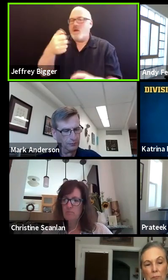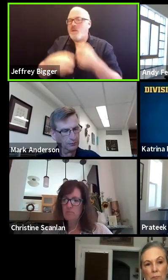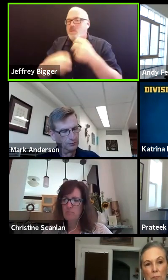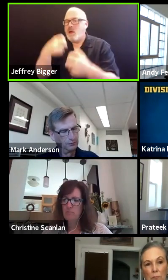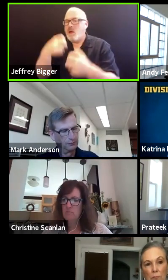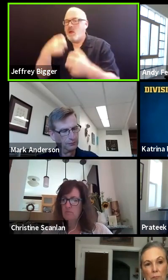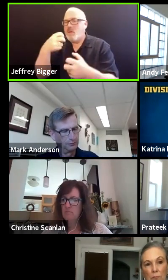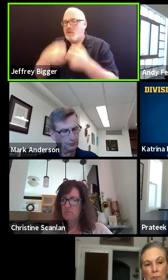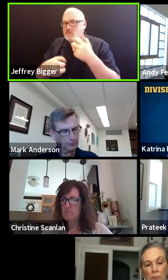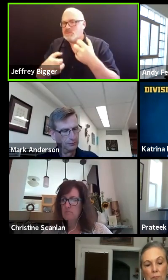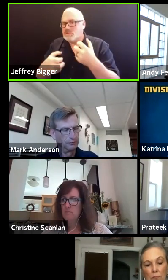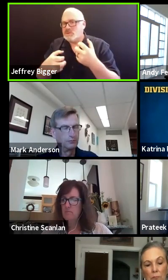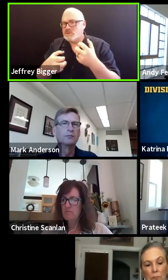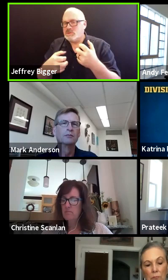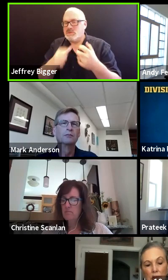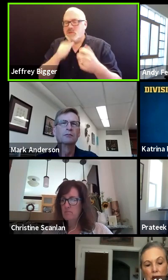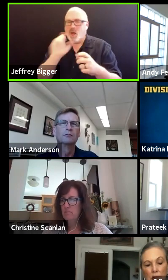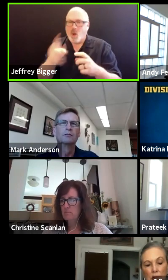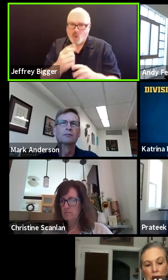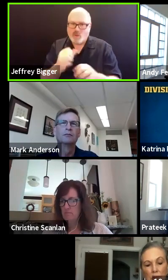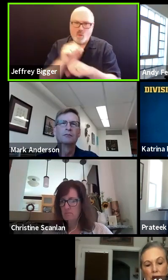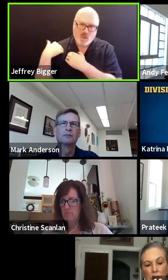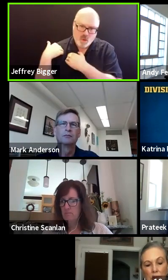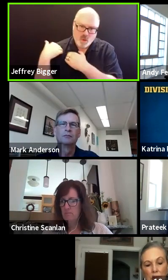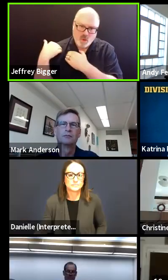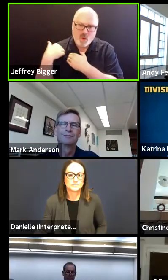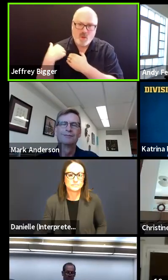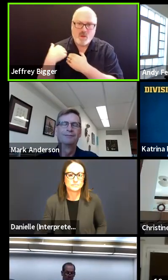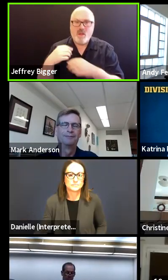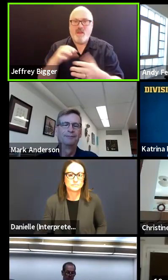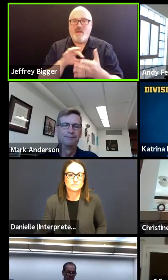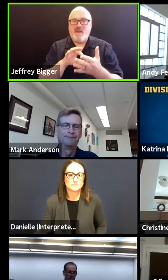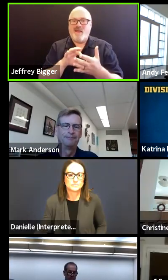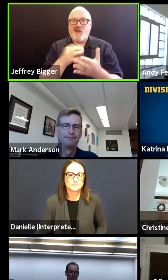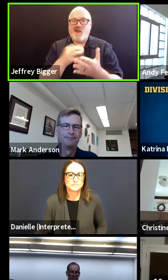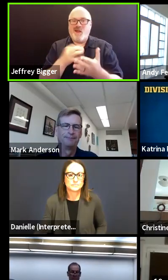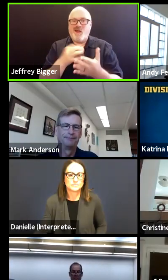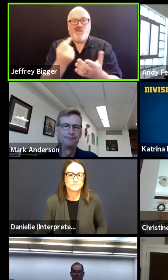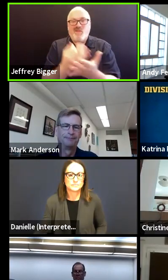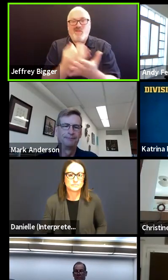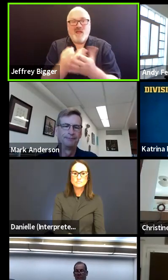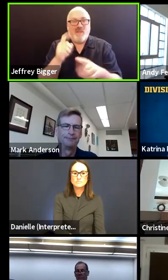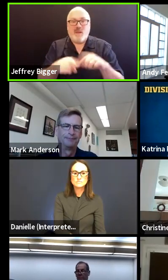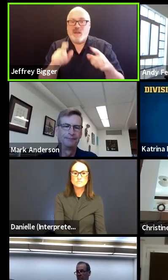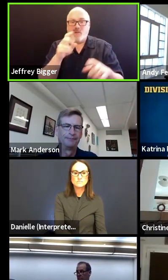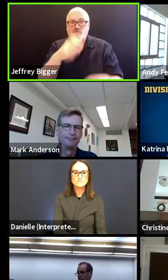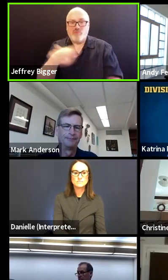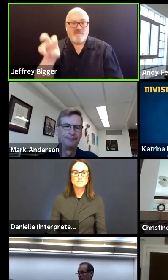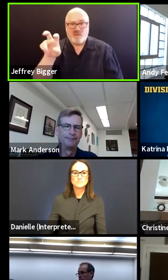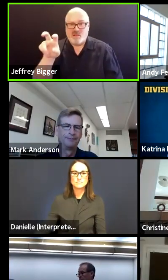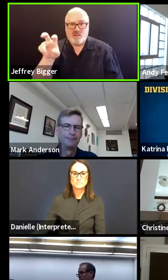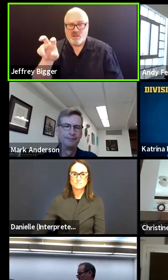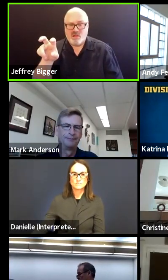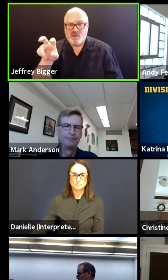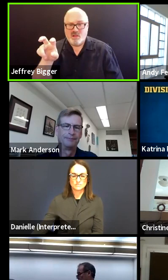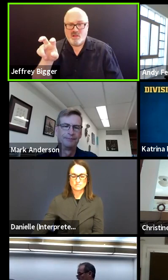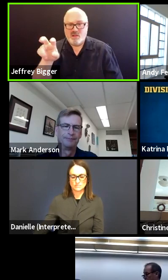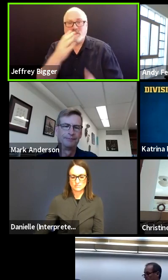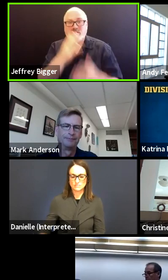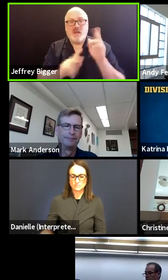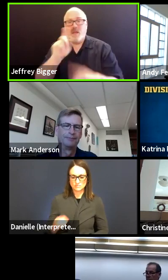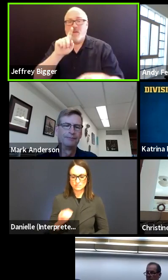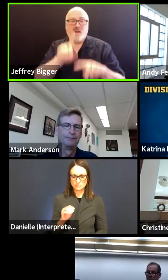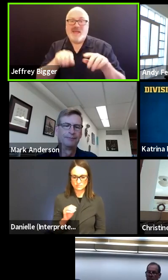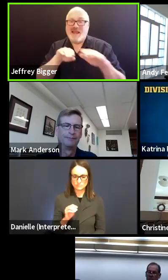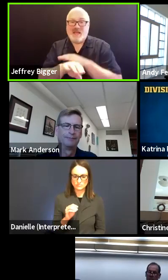for workload, including the fact that we can't travel, and that has had, and some people can't get in their